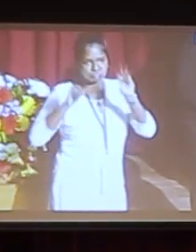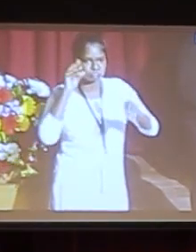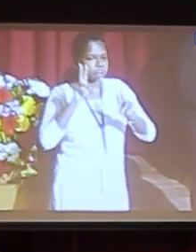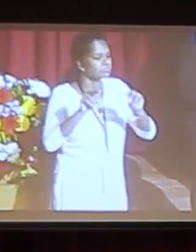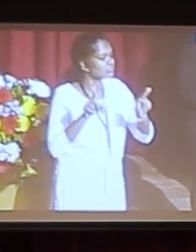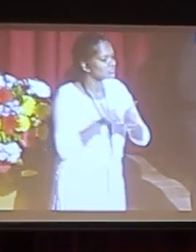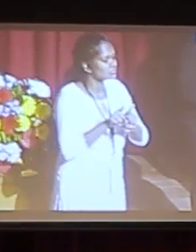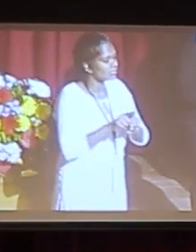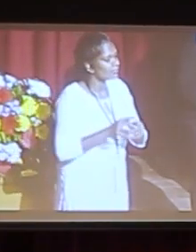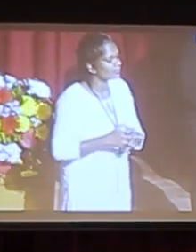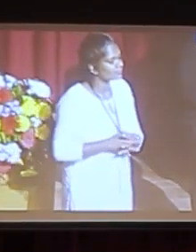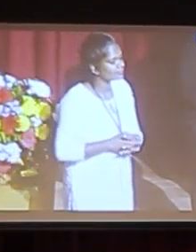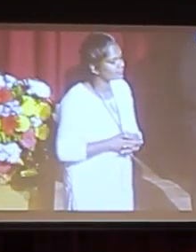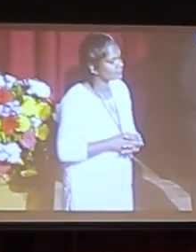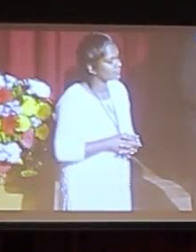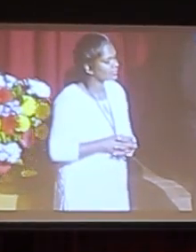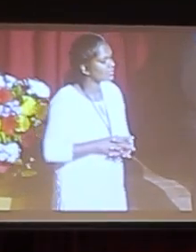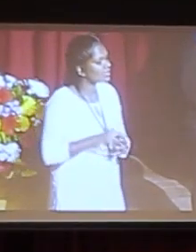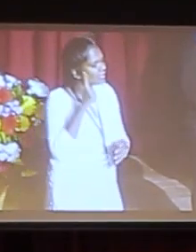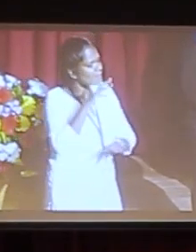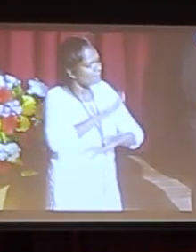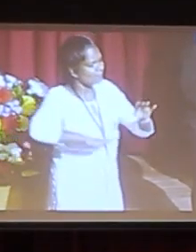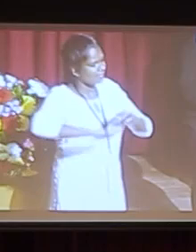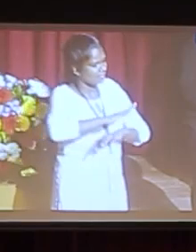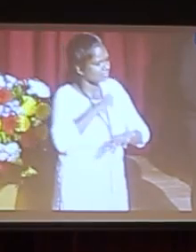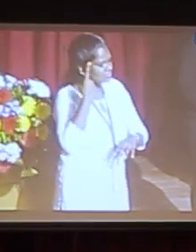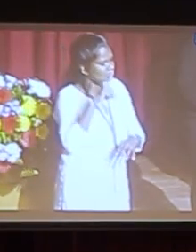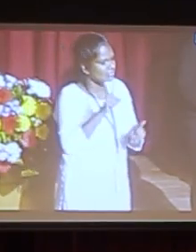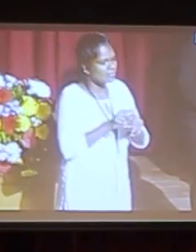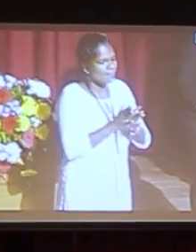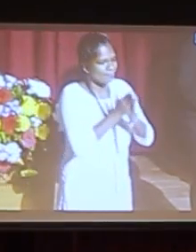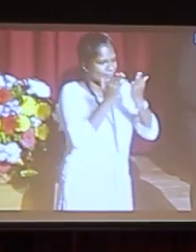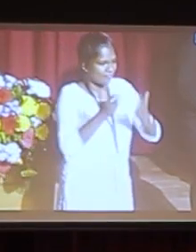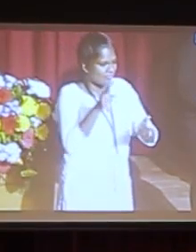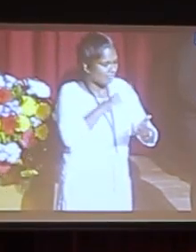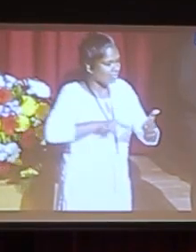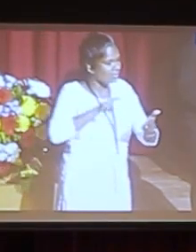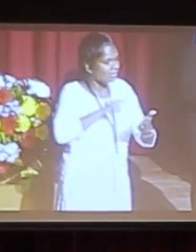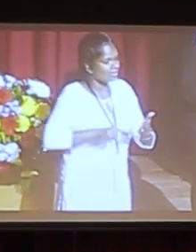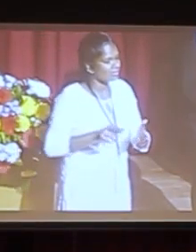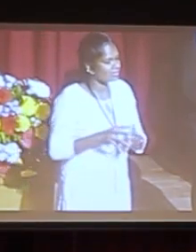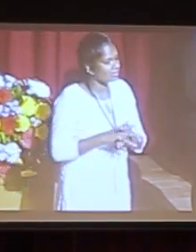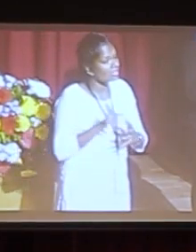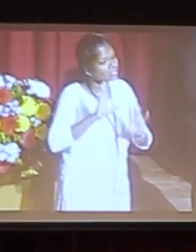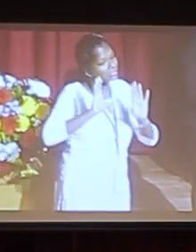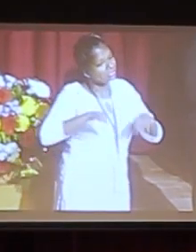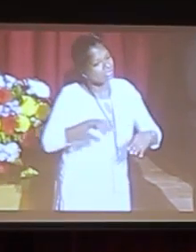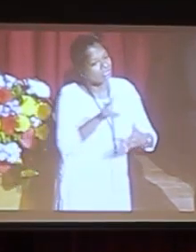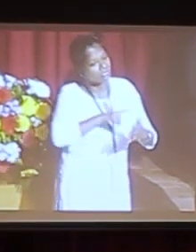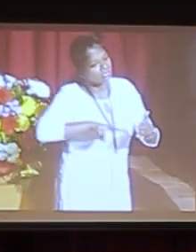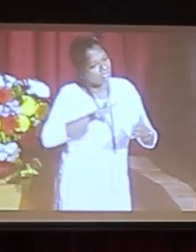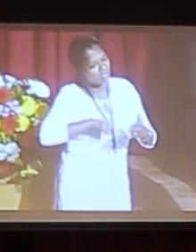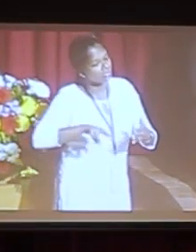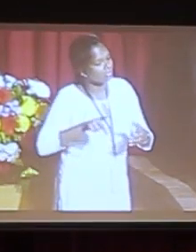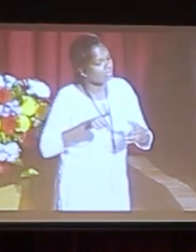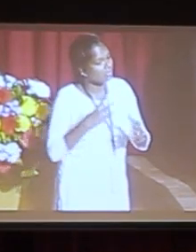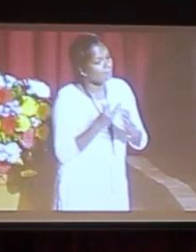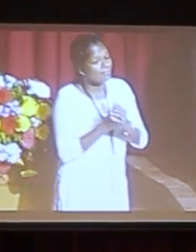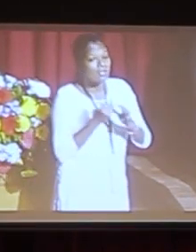the subject. So with this accessible book and screen reader, they can even read